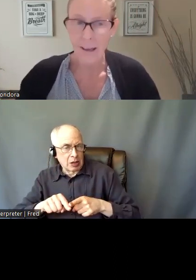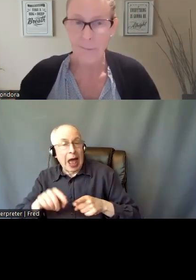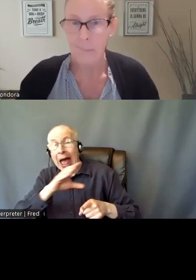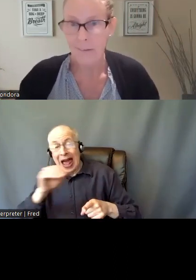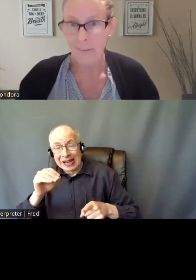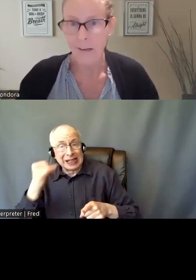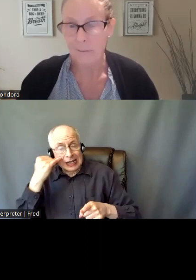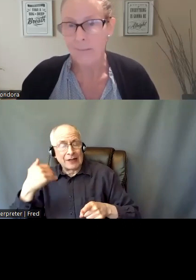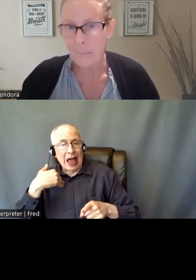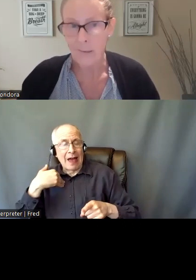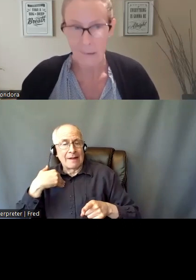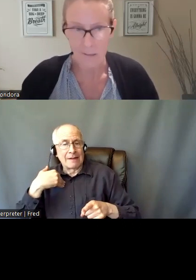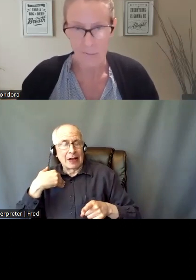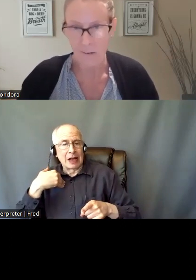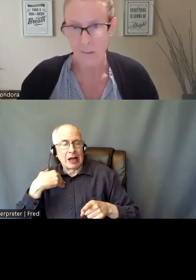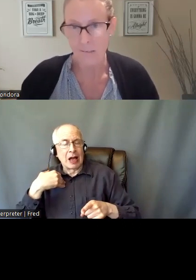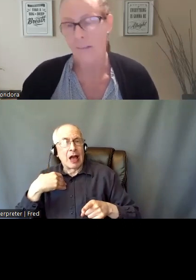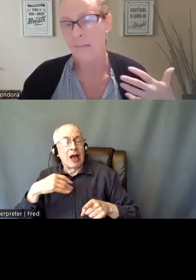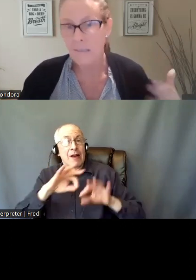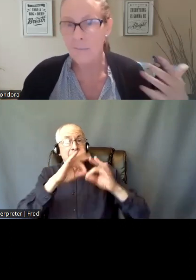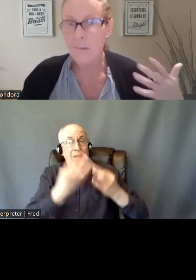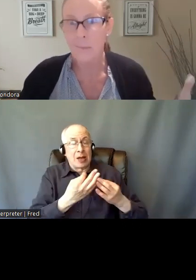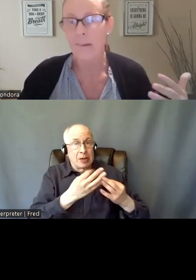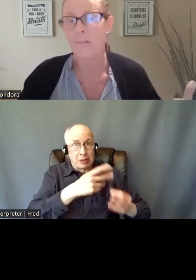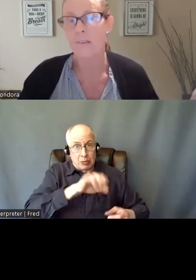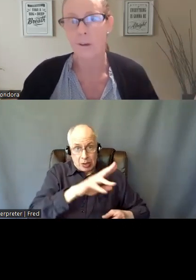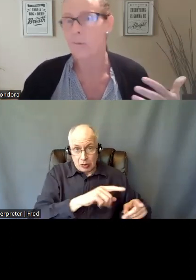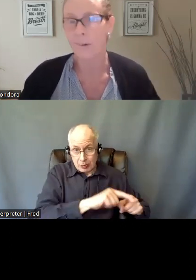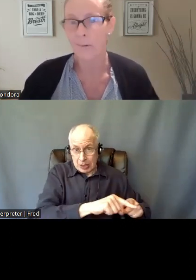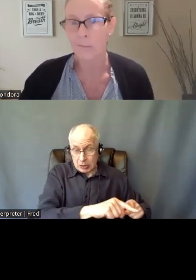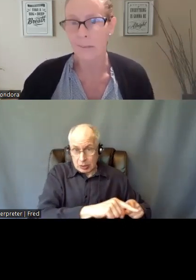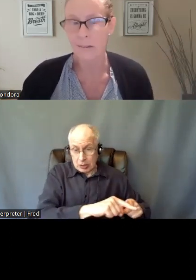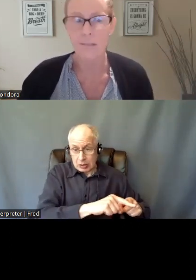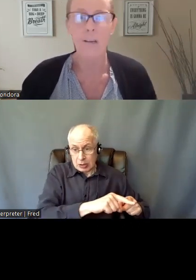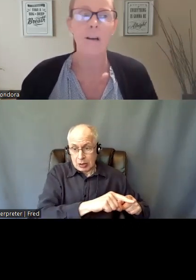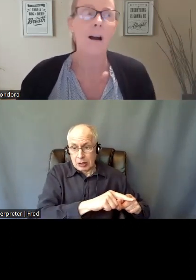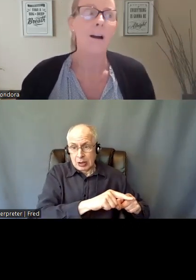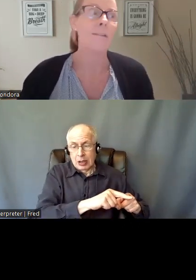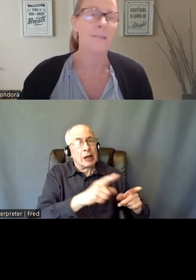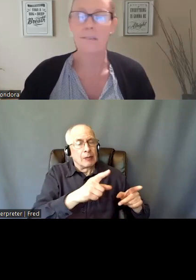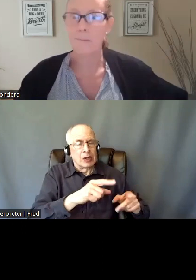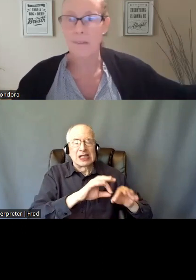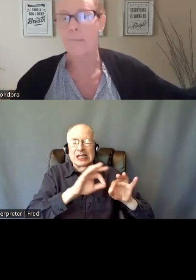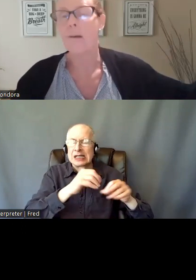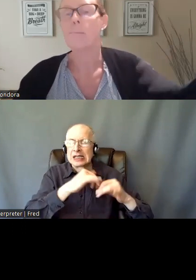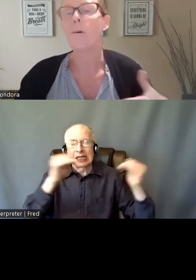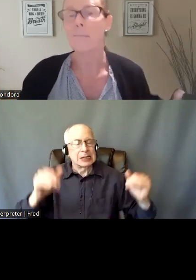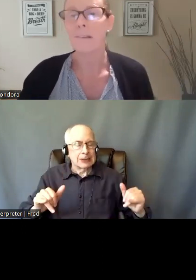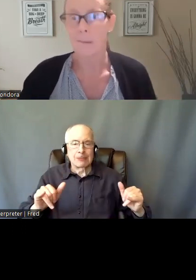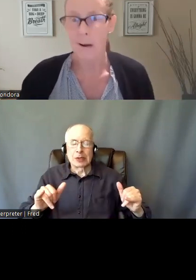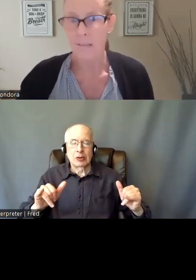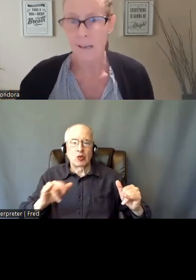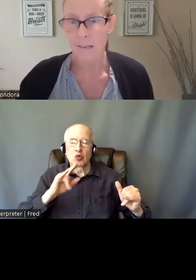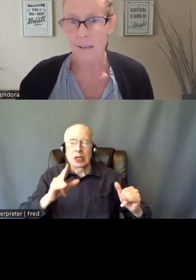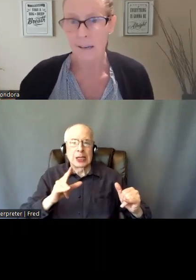also have the benefit of family peer specialists, the systems that we have seen go furthest with this are the systems that pull them